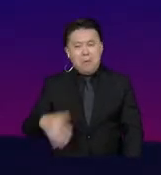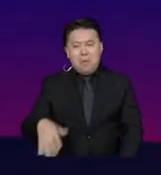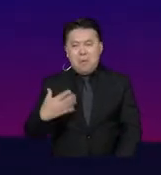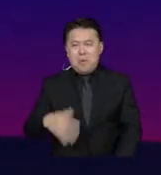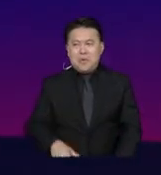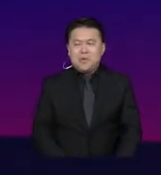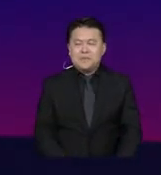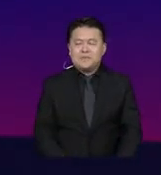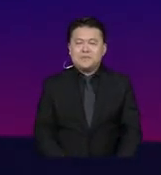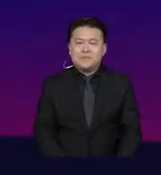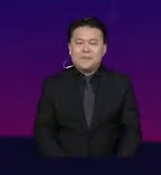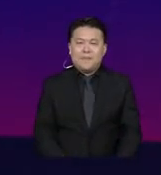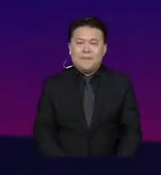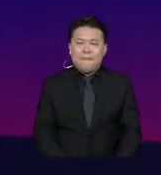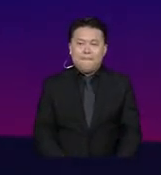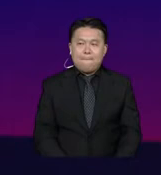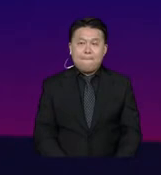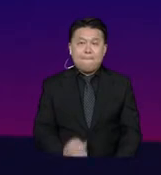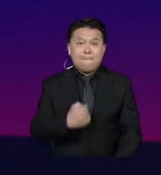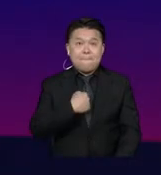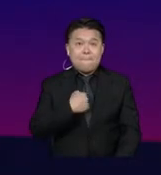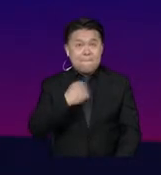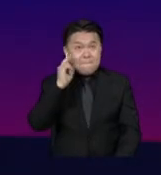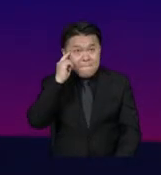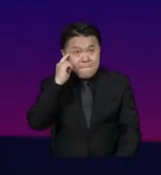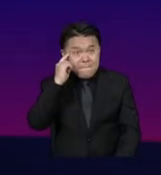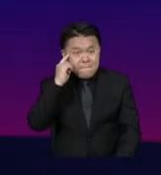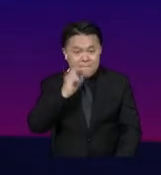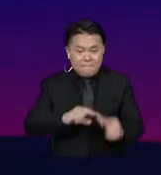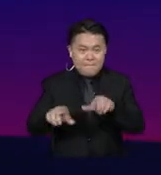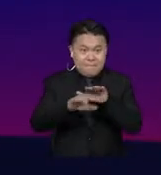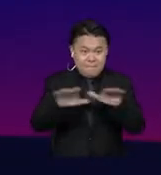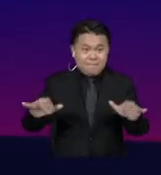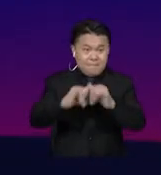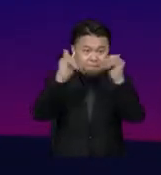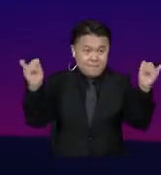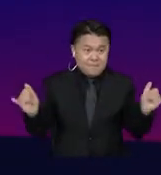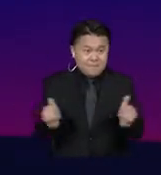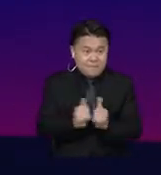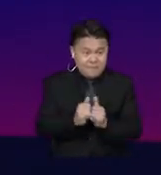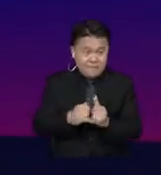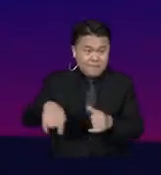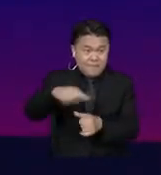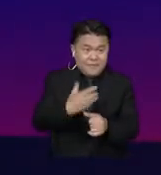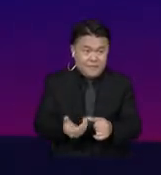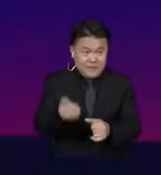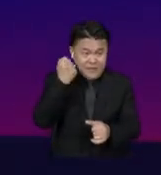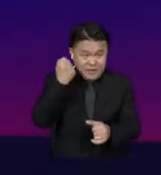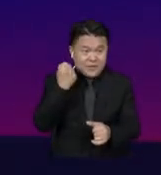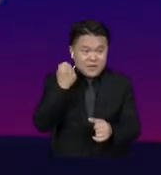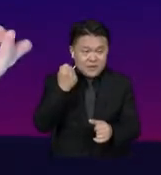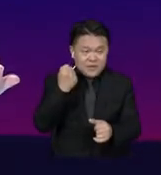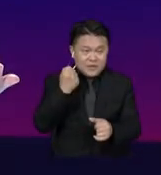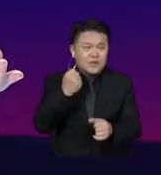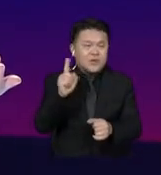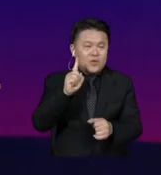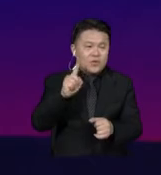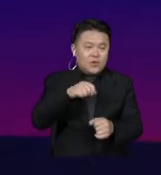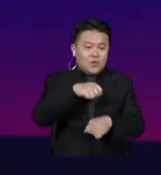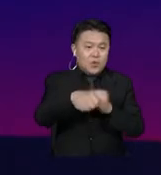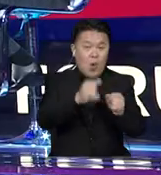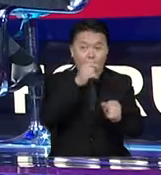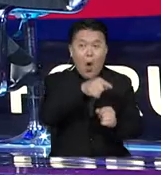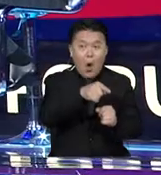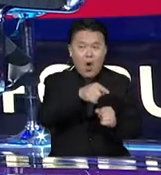more egalitarian social systems. Some species are very despotic and have hierarchy. Other species are very egalitarian.